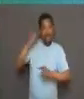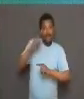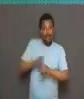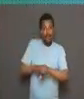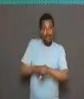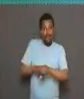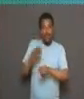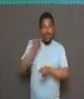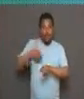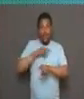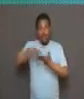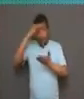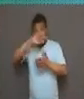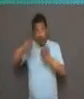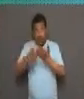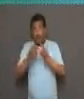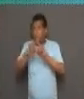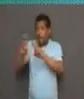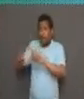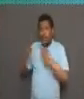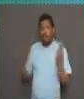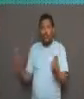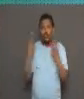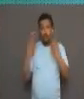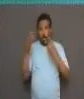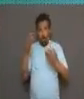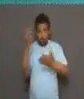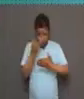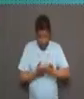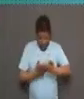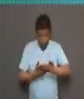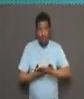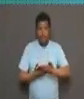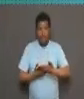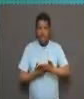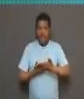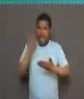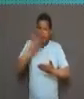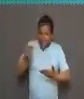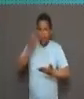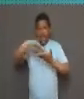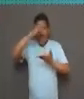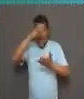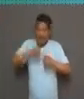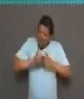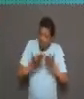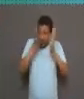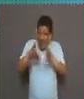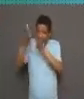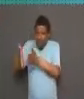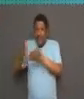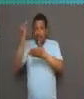time, we learned about the various uses of maps and learned how to classify